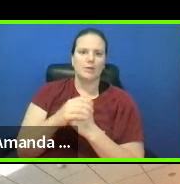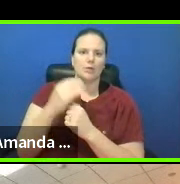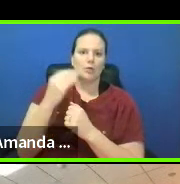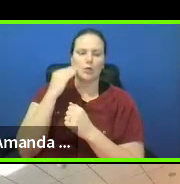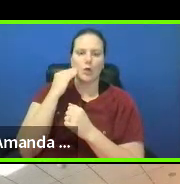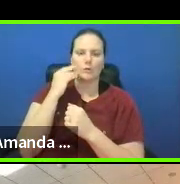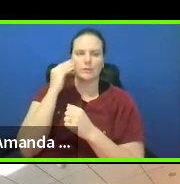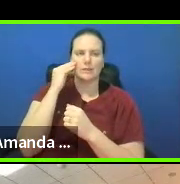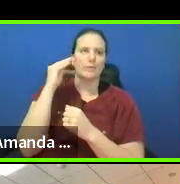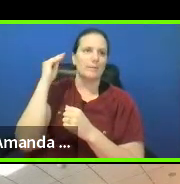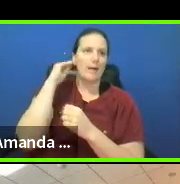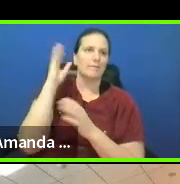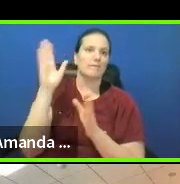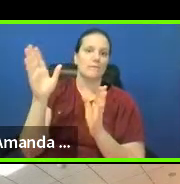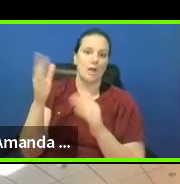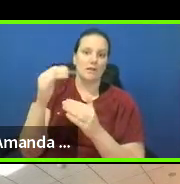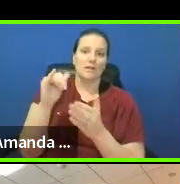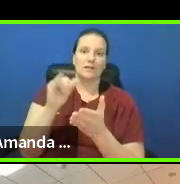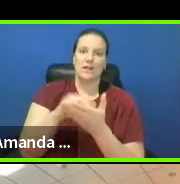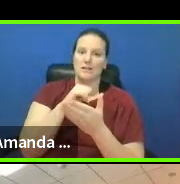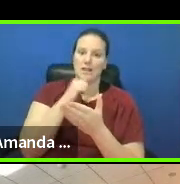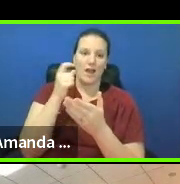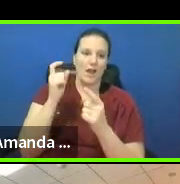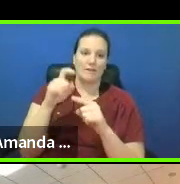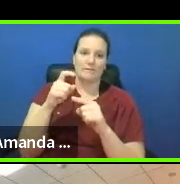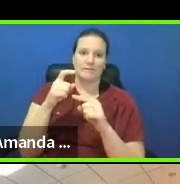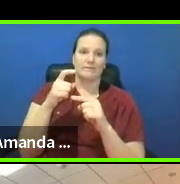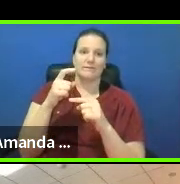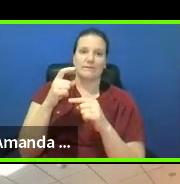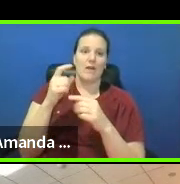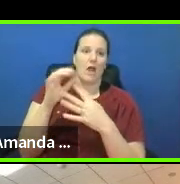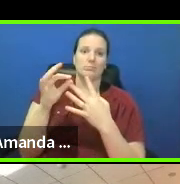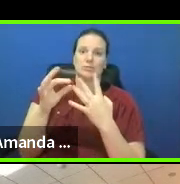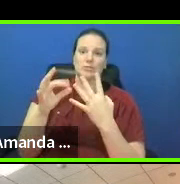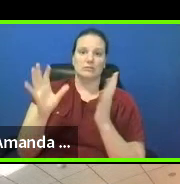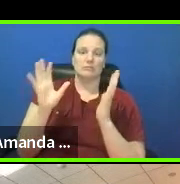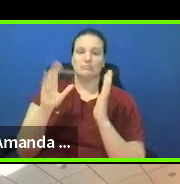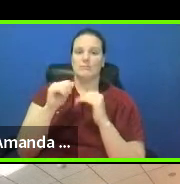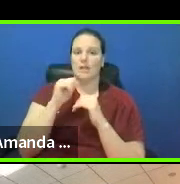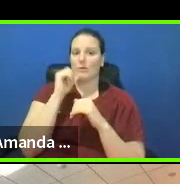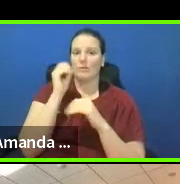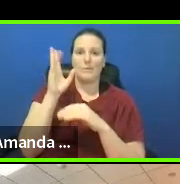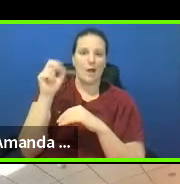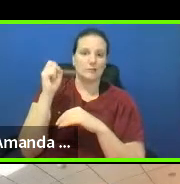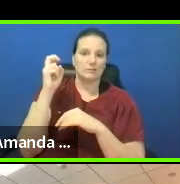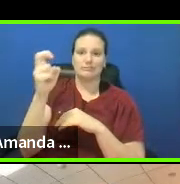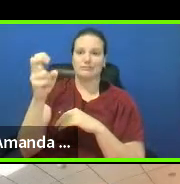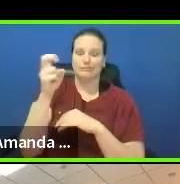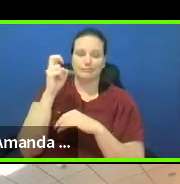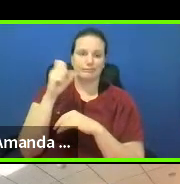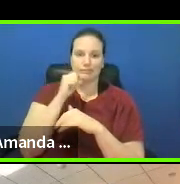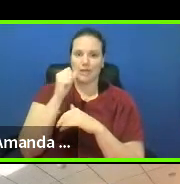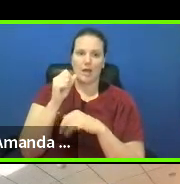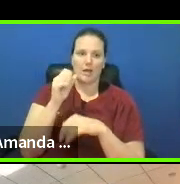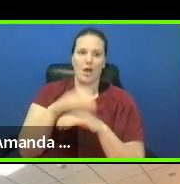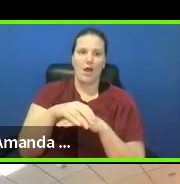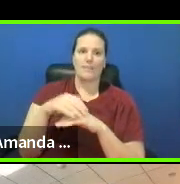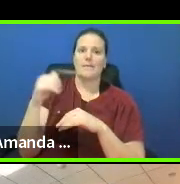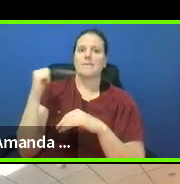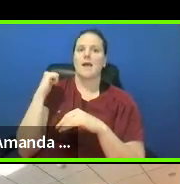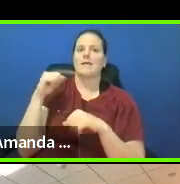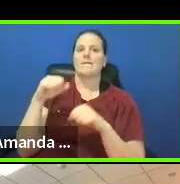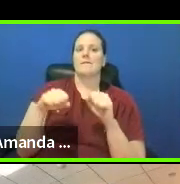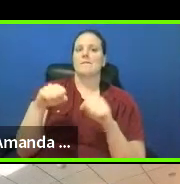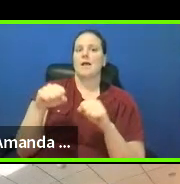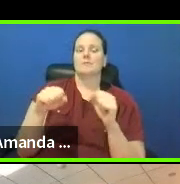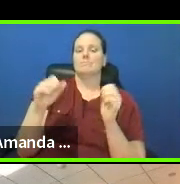just keep in mind, freight doesn't have discretionary options. They don't take a bus or ride on the back of a